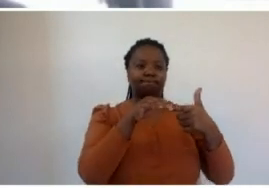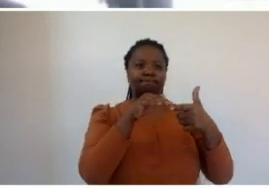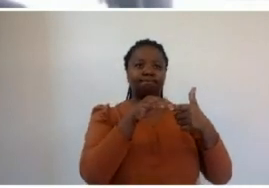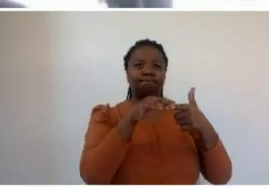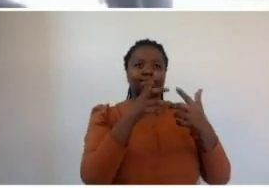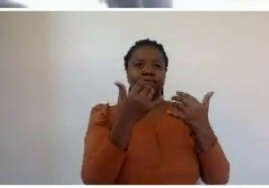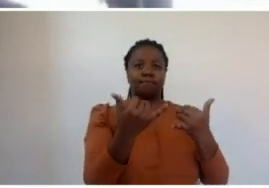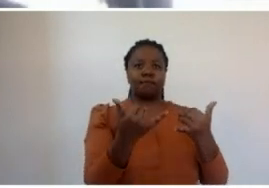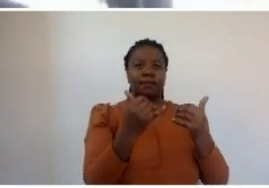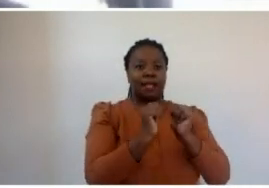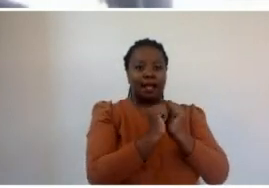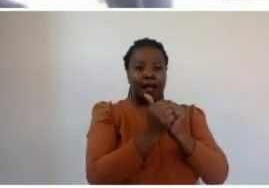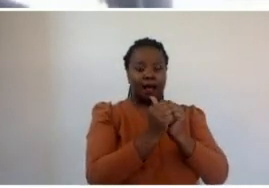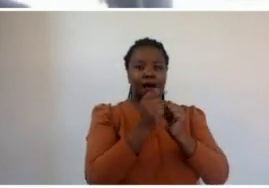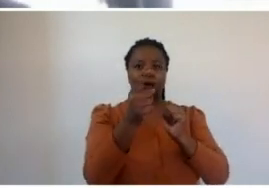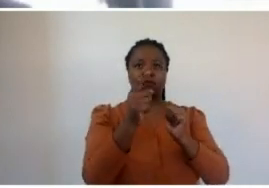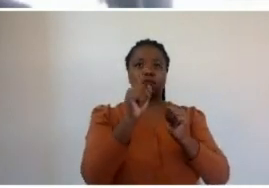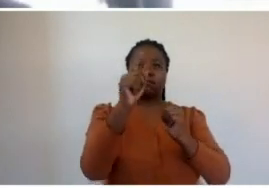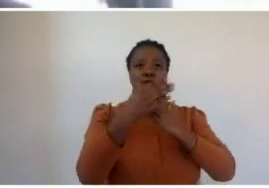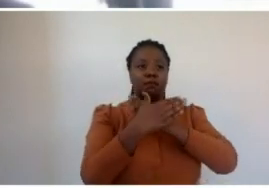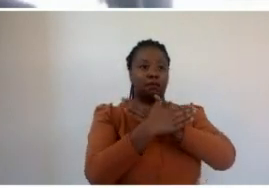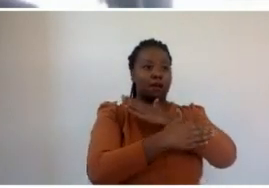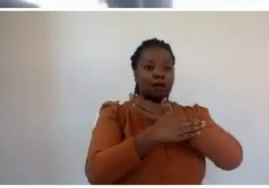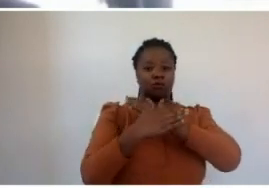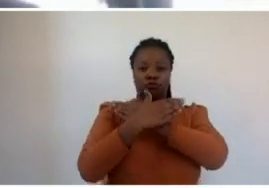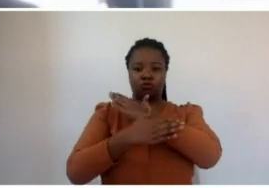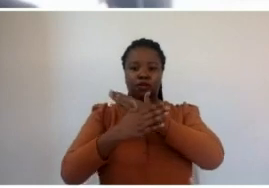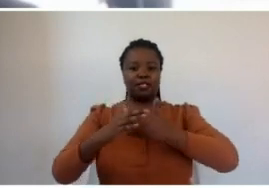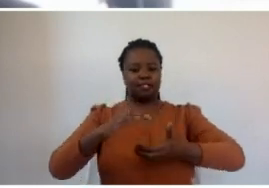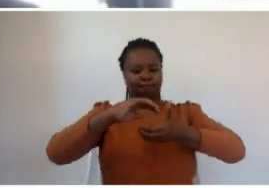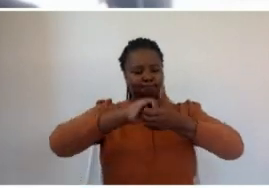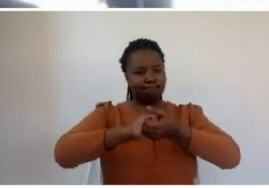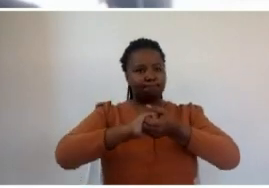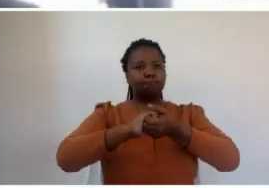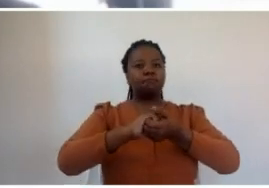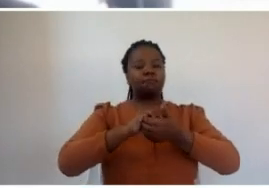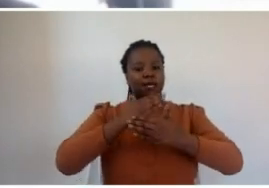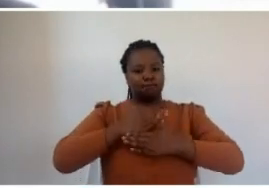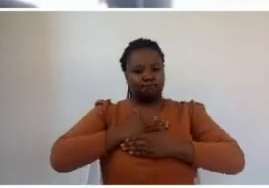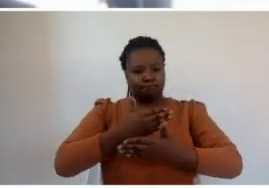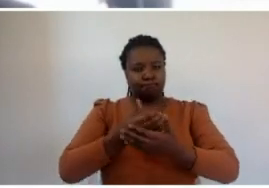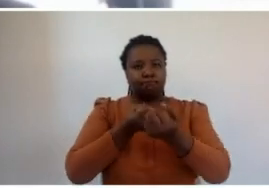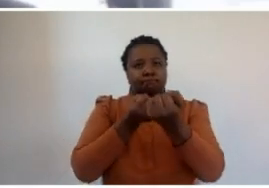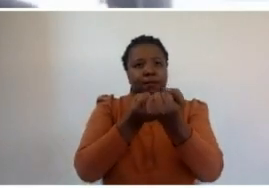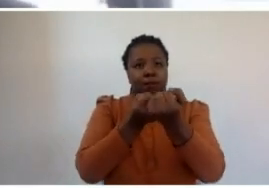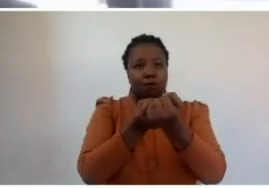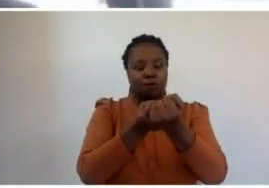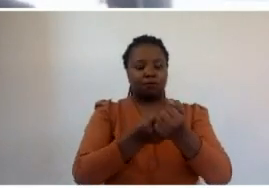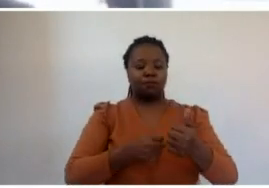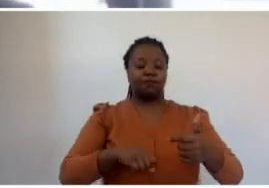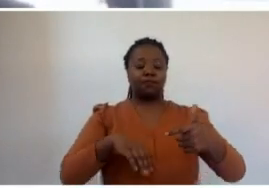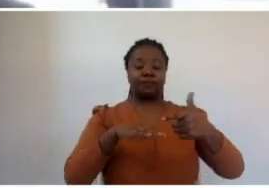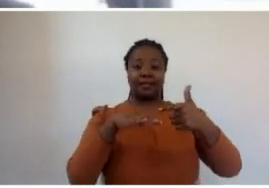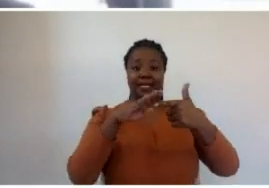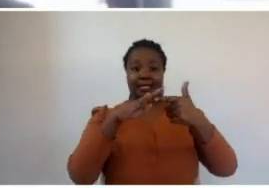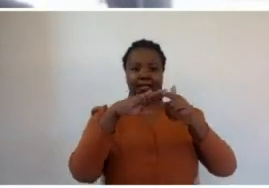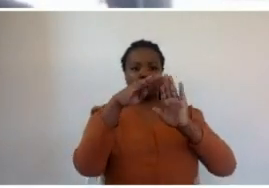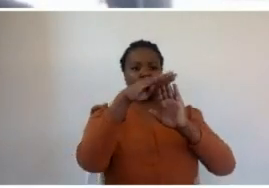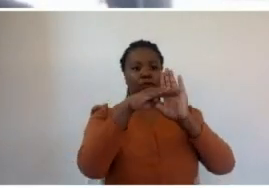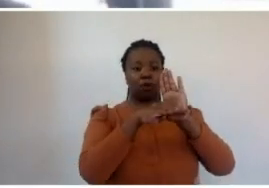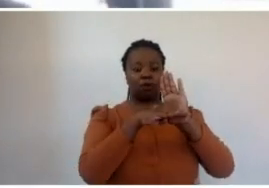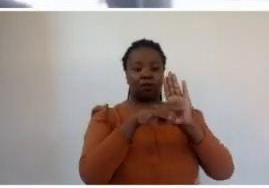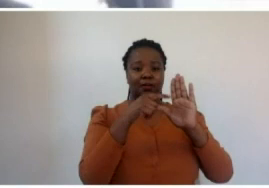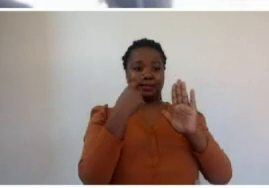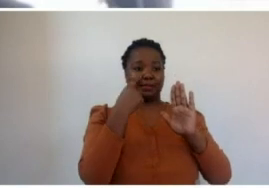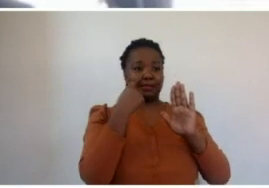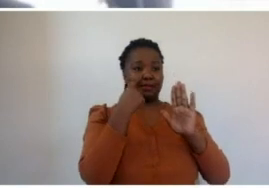through solidarity, through global and regional solidarity. And the second principle was that we have to accept that